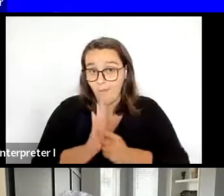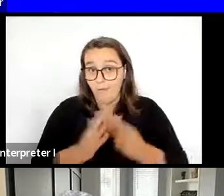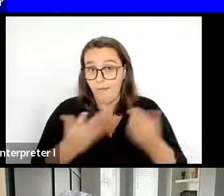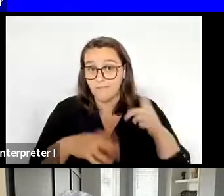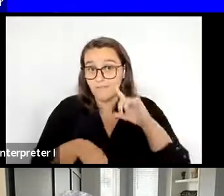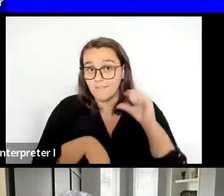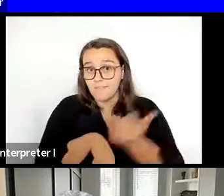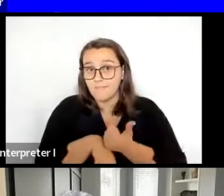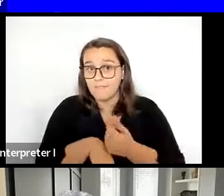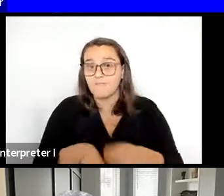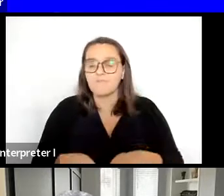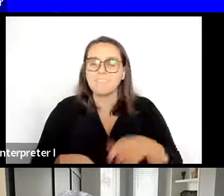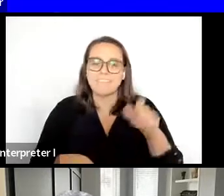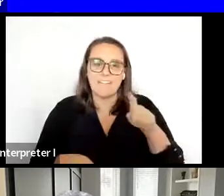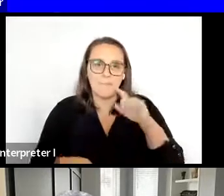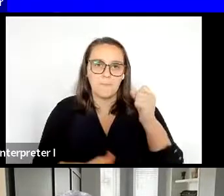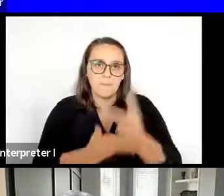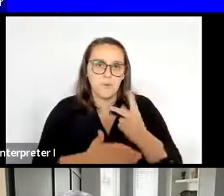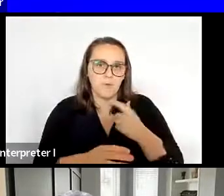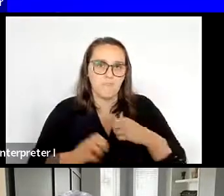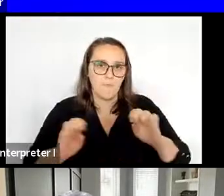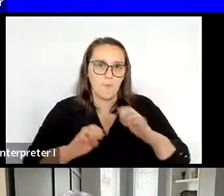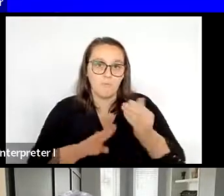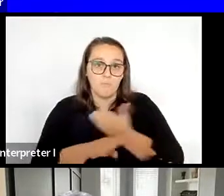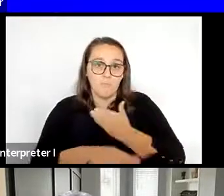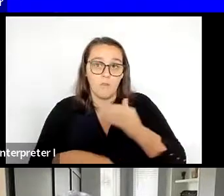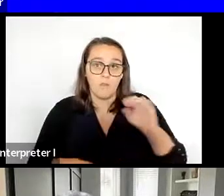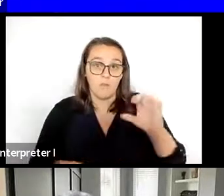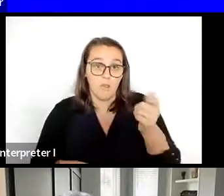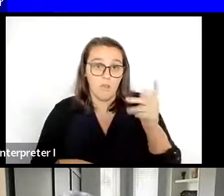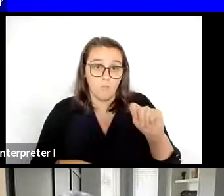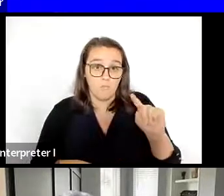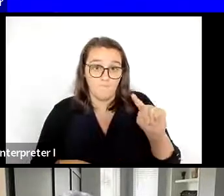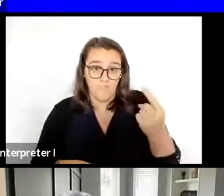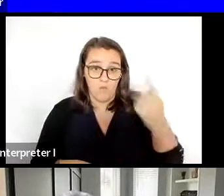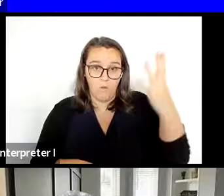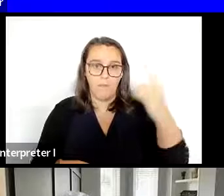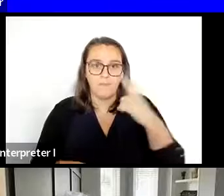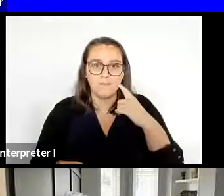it is necessary to approve this emergency prior to October 1, as the law currently